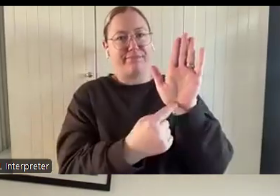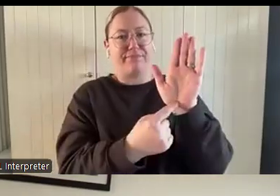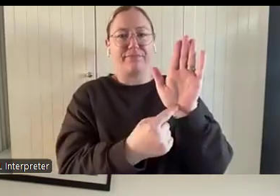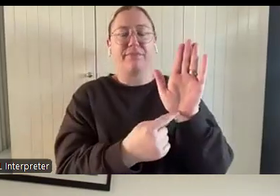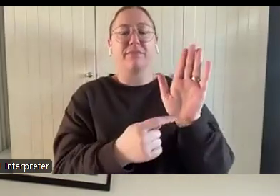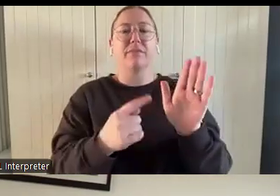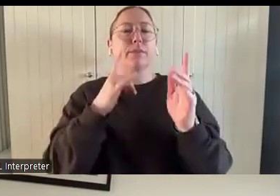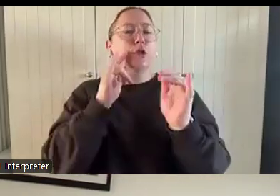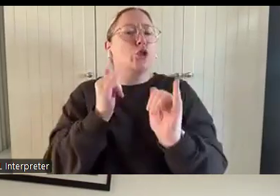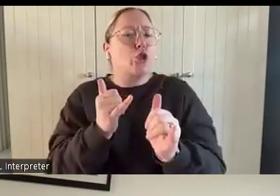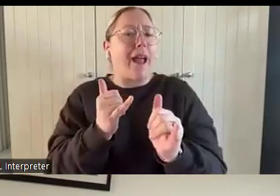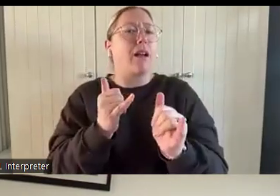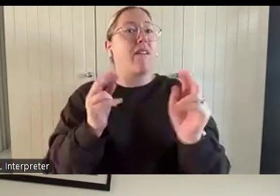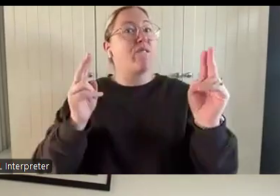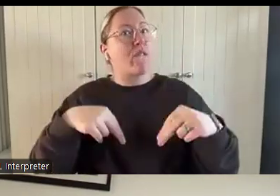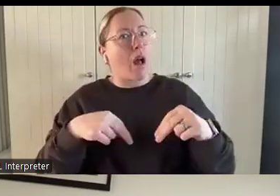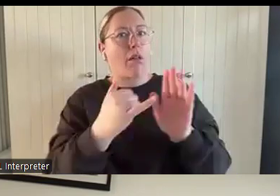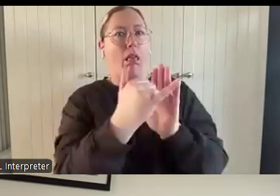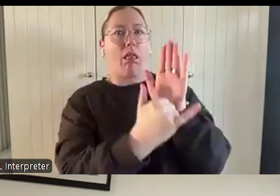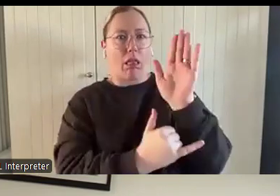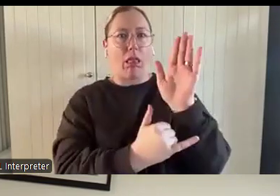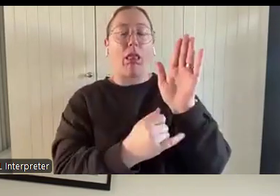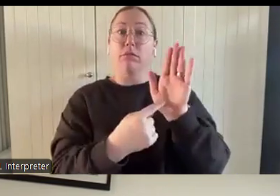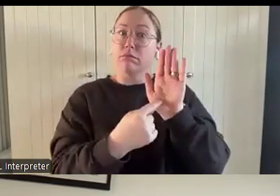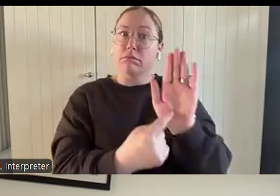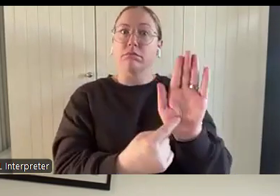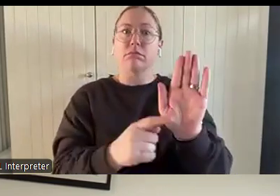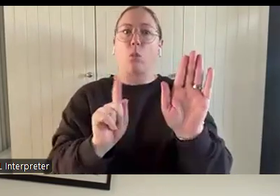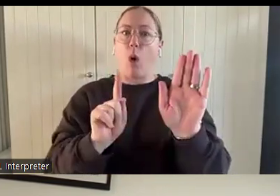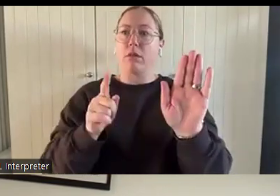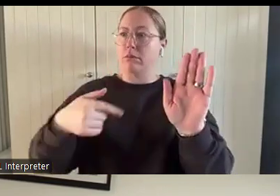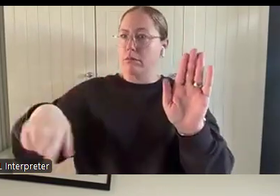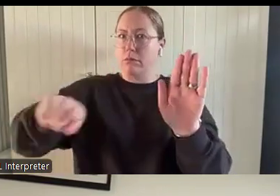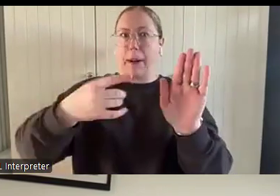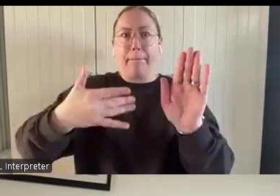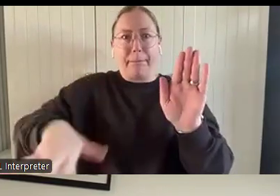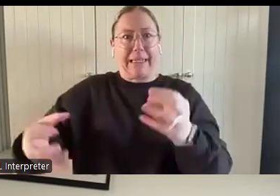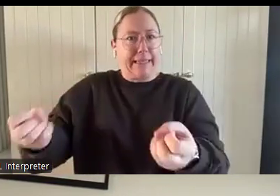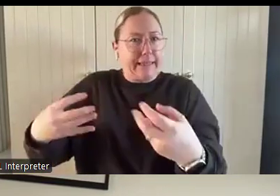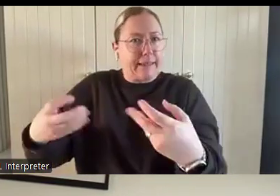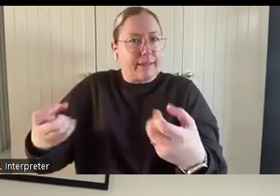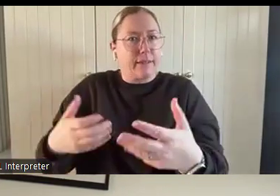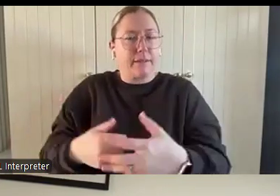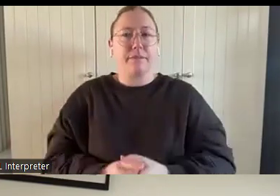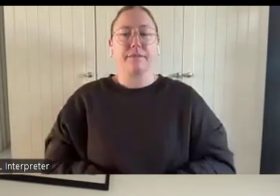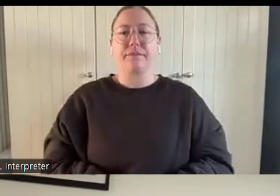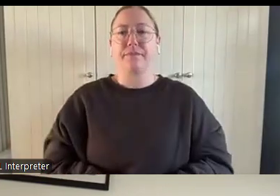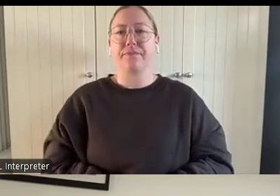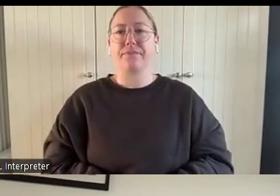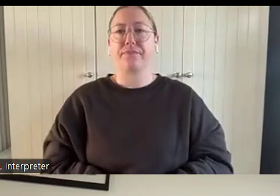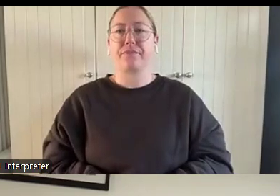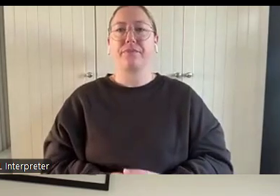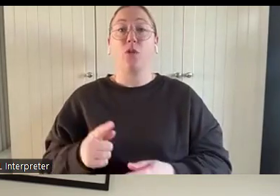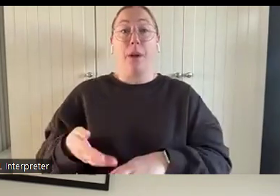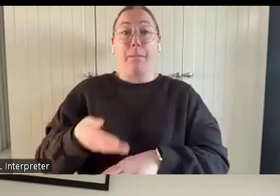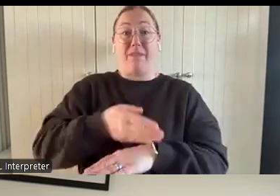version genuinely reflected what people had said to us. So prior to this webinar, we reviewed the